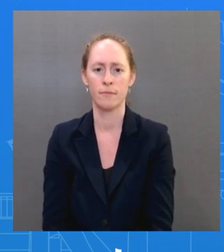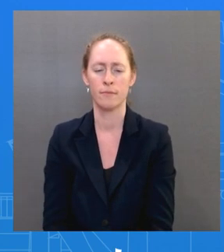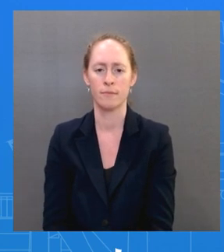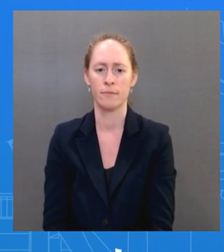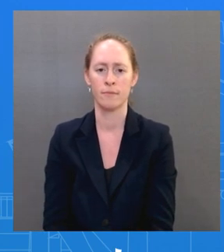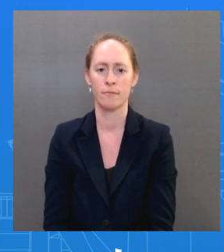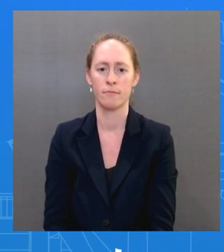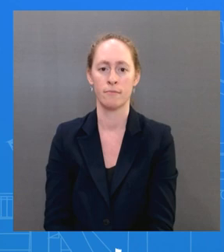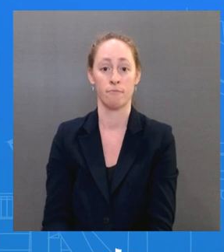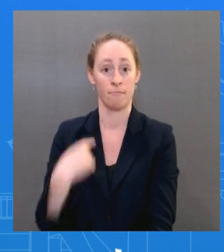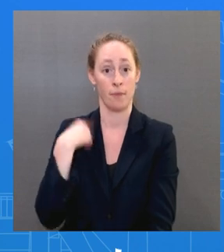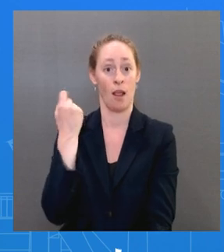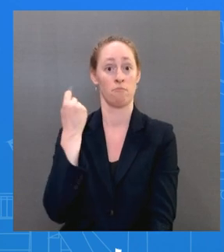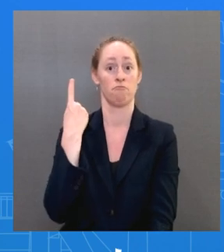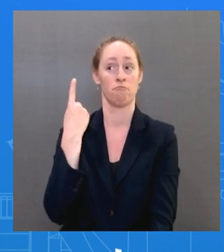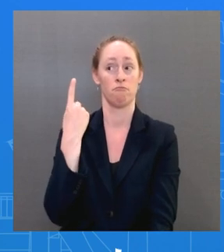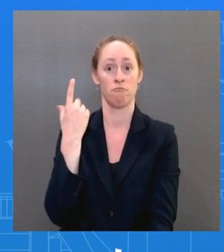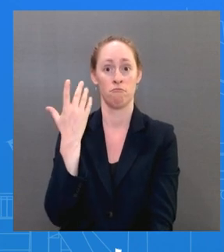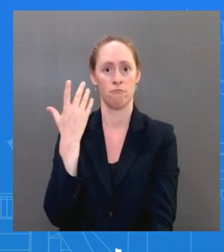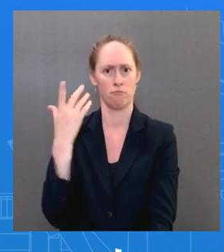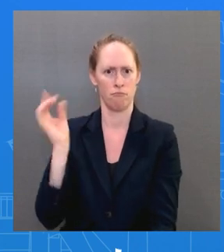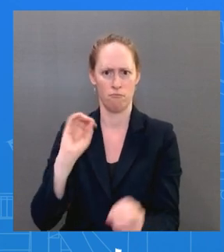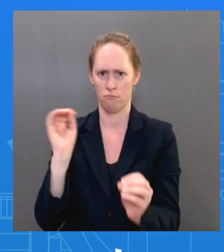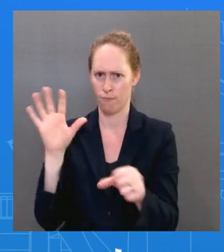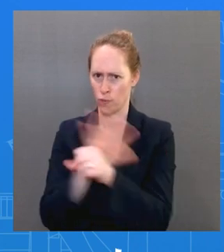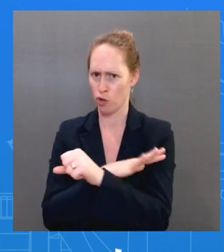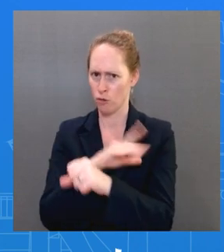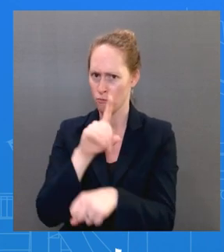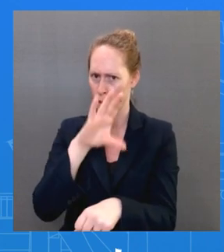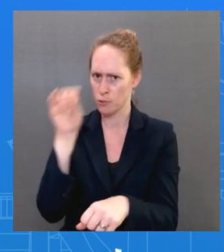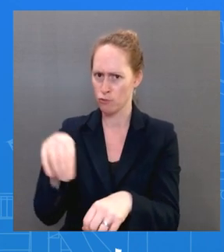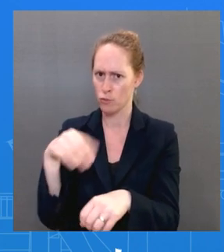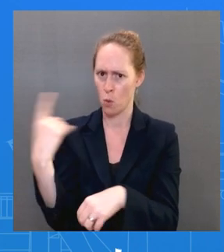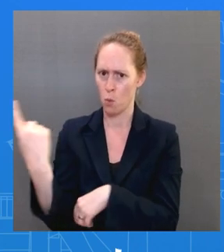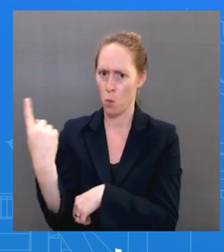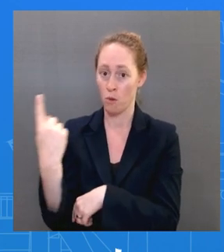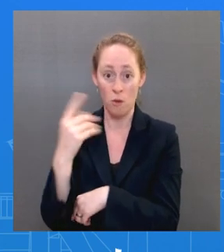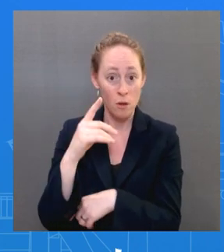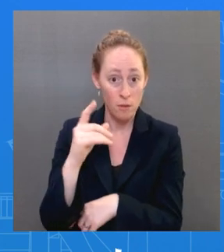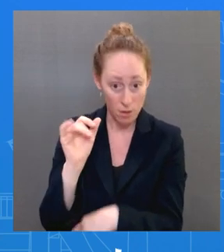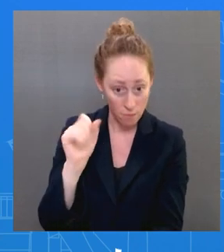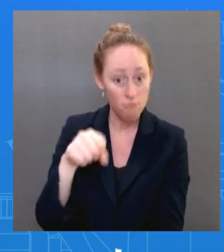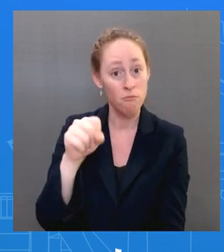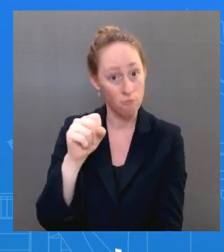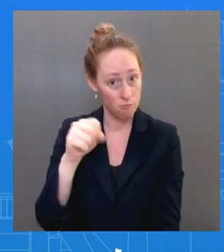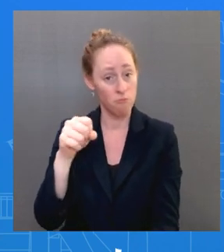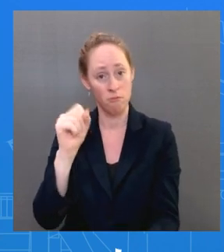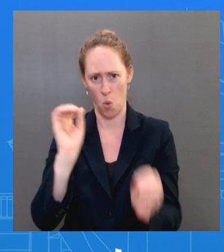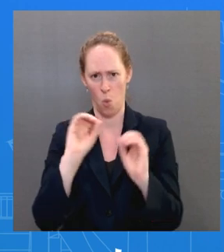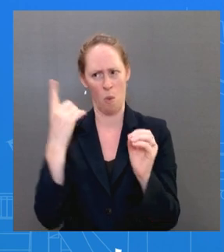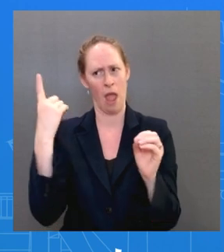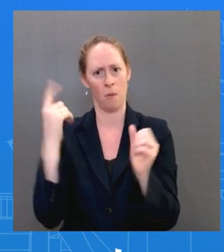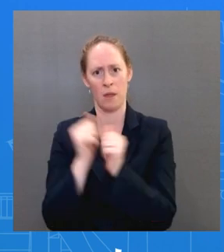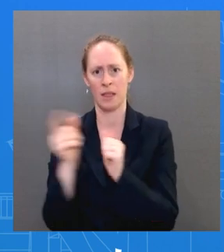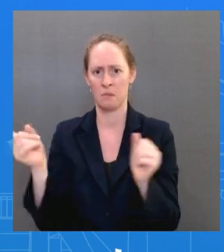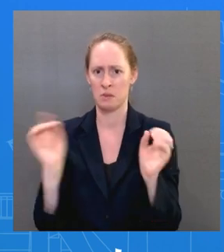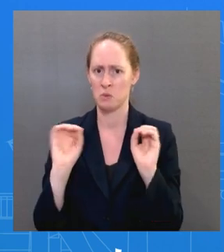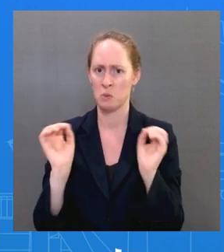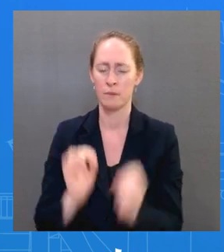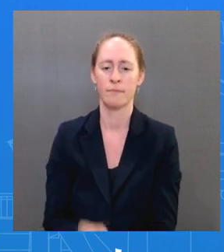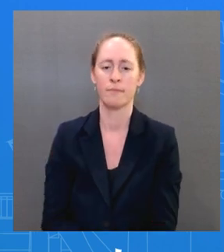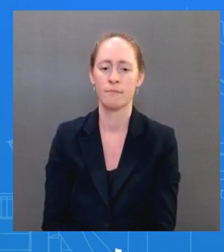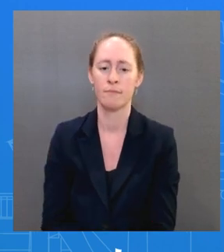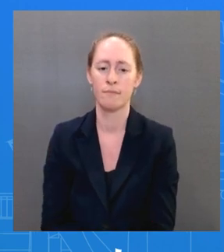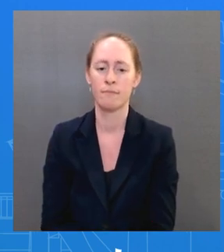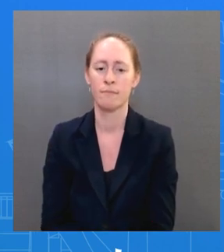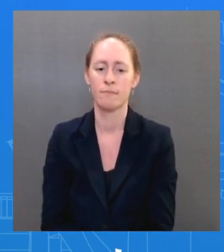other officials in the room with him, though? That is my understanding. And if I could just ask about the January 6th hearings, do you know if